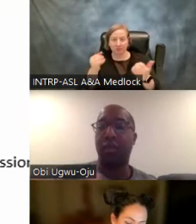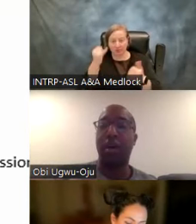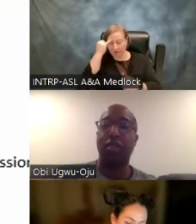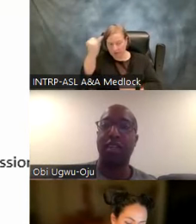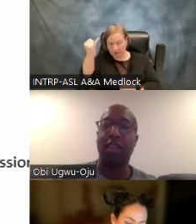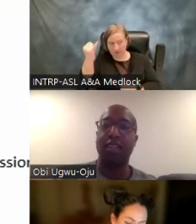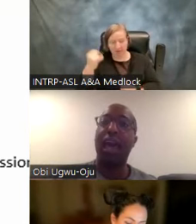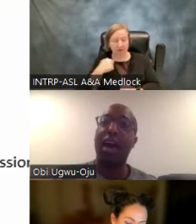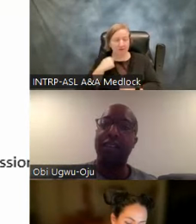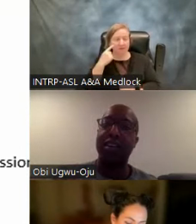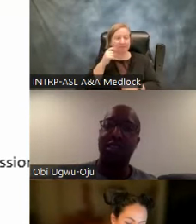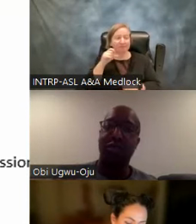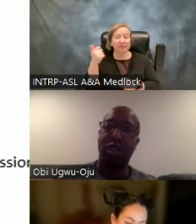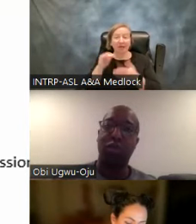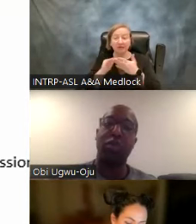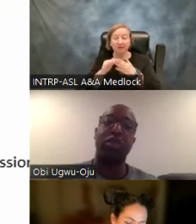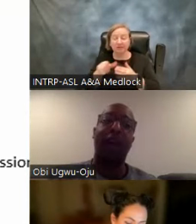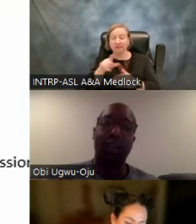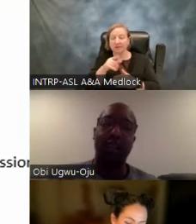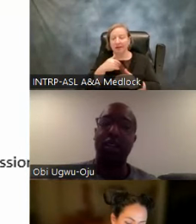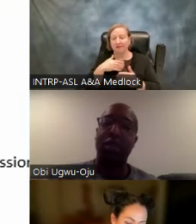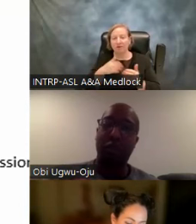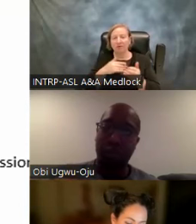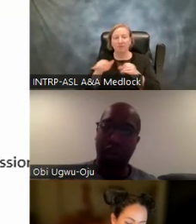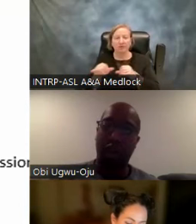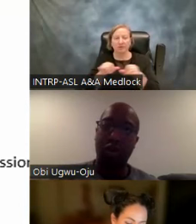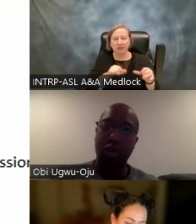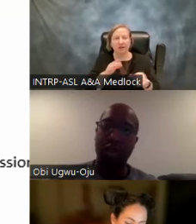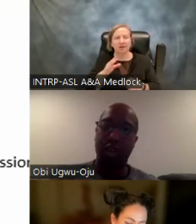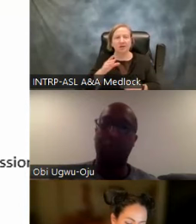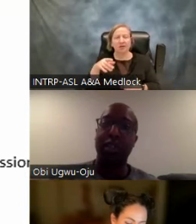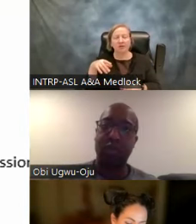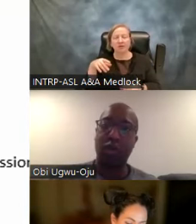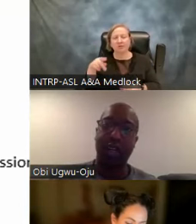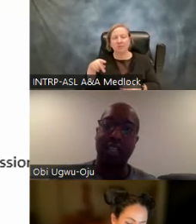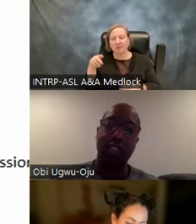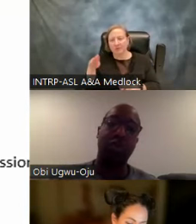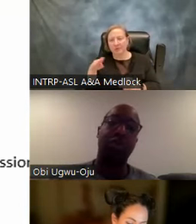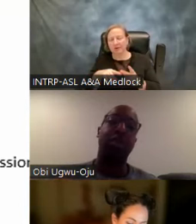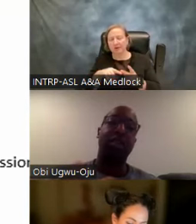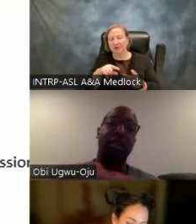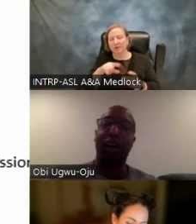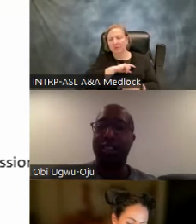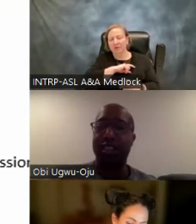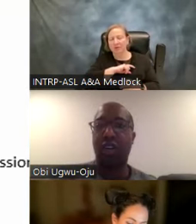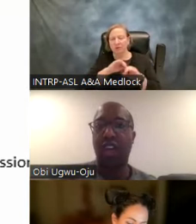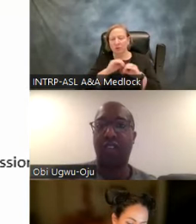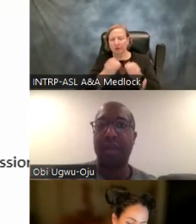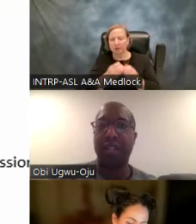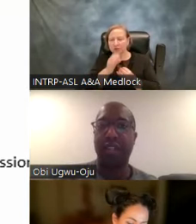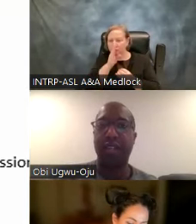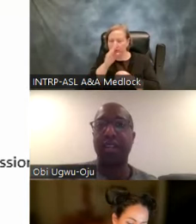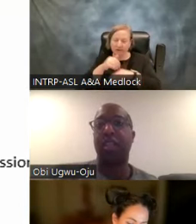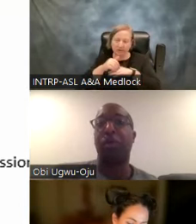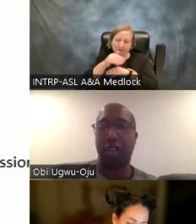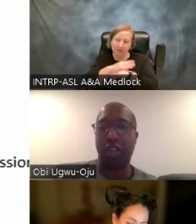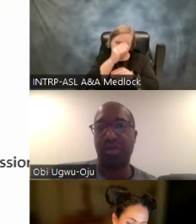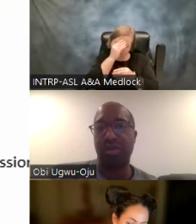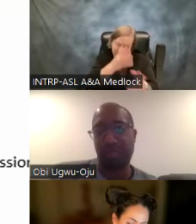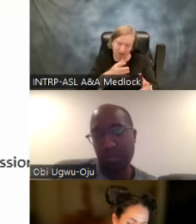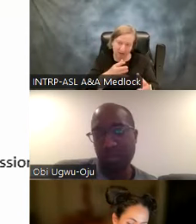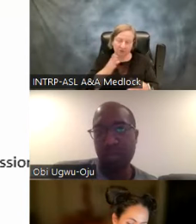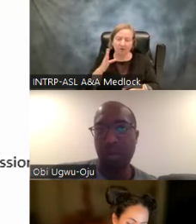think from other cities, they have similar where the board will direct, the bureaus or the police organizations will directly send over information that the board